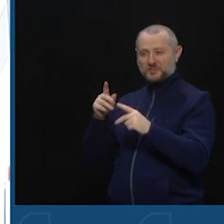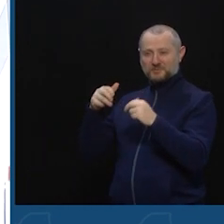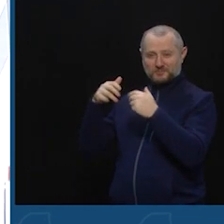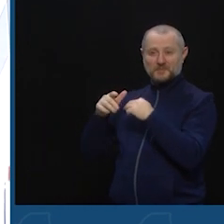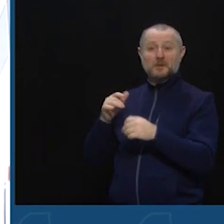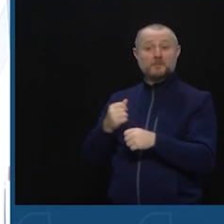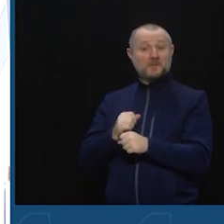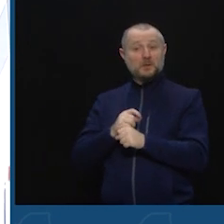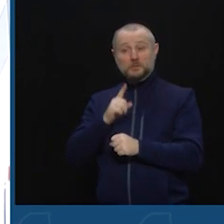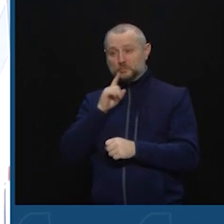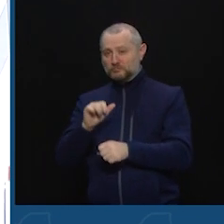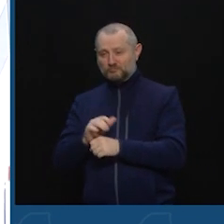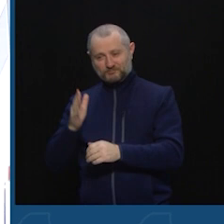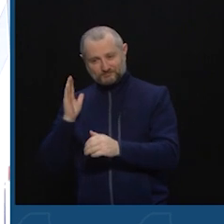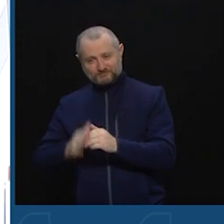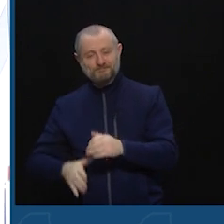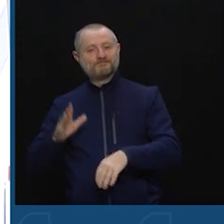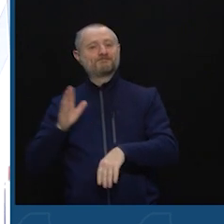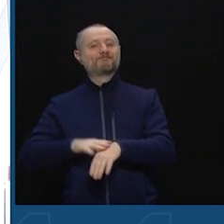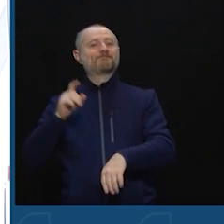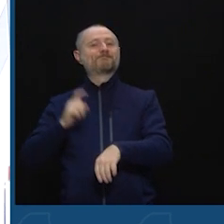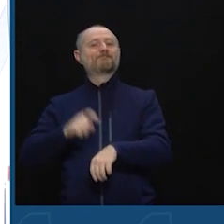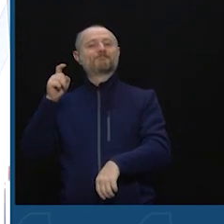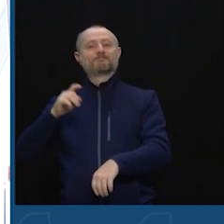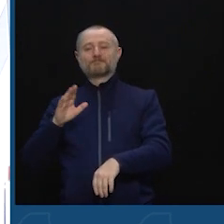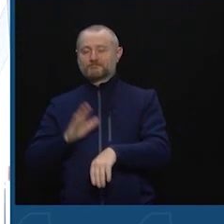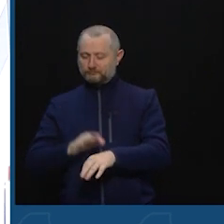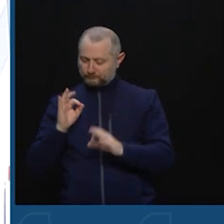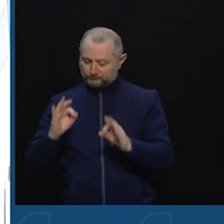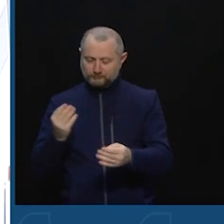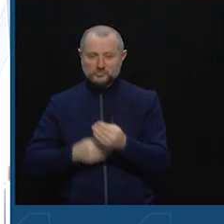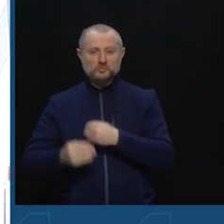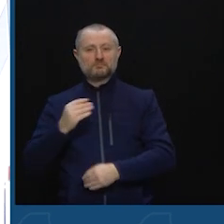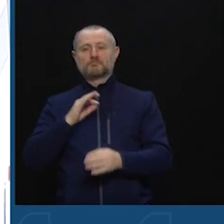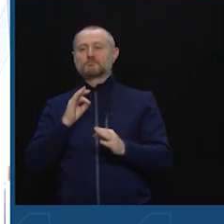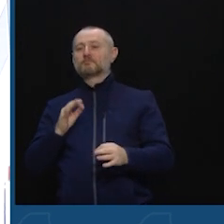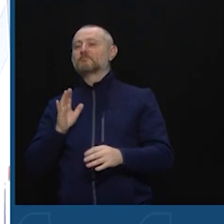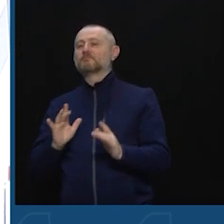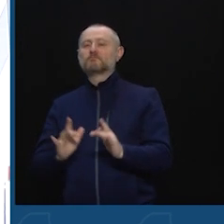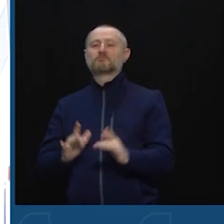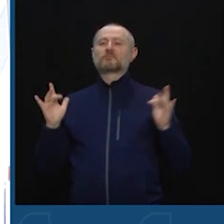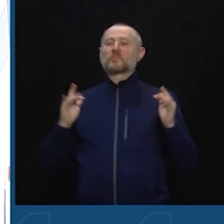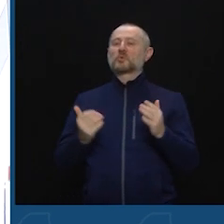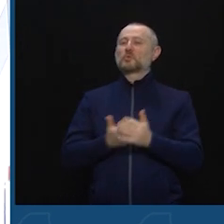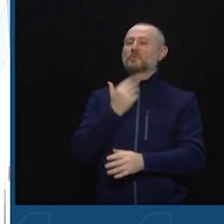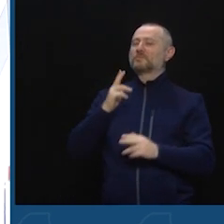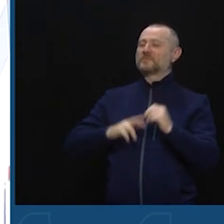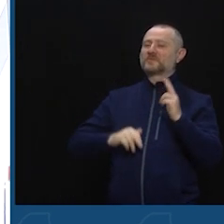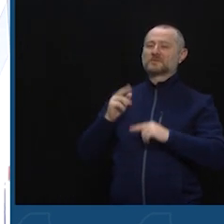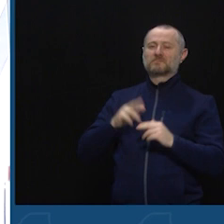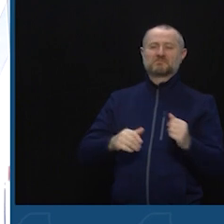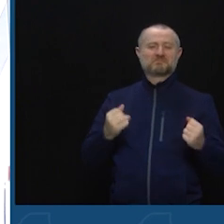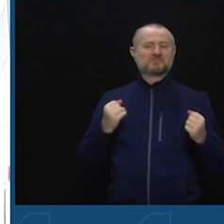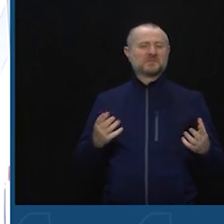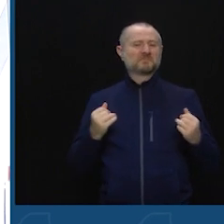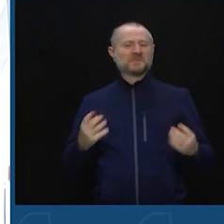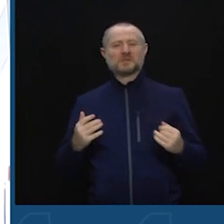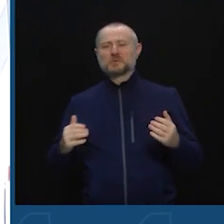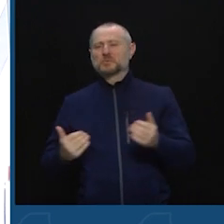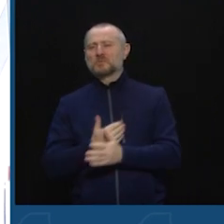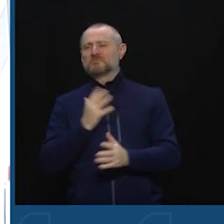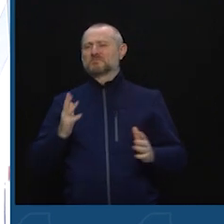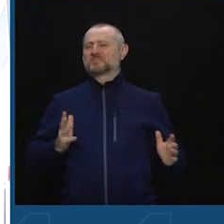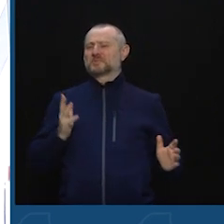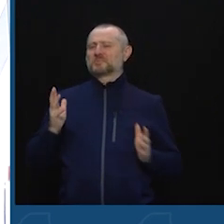on time and on budget, and we have a sparkling new facility filled with fantastic amenities to show it.